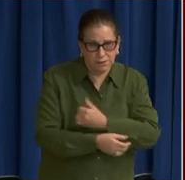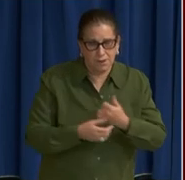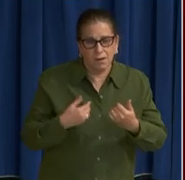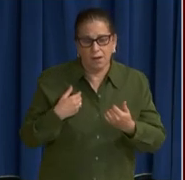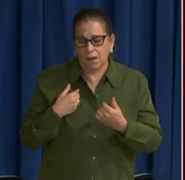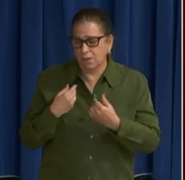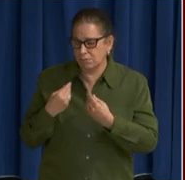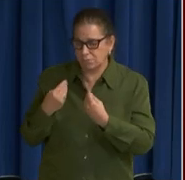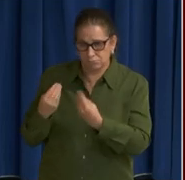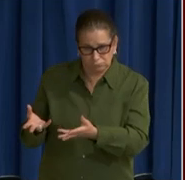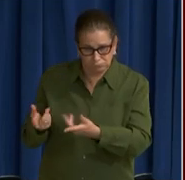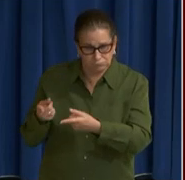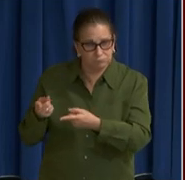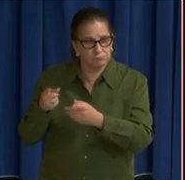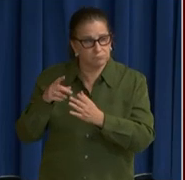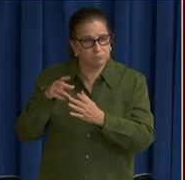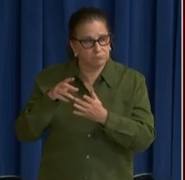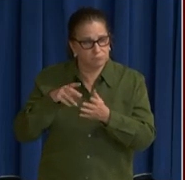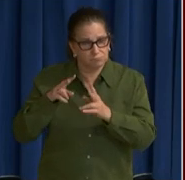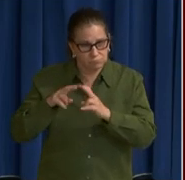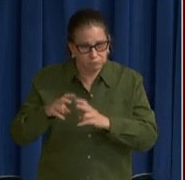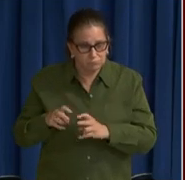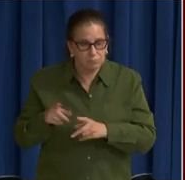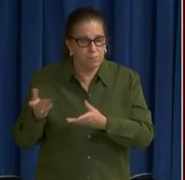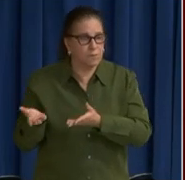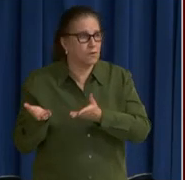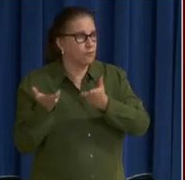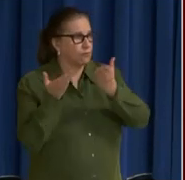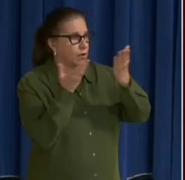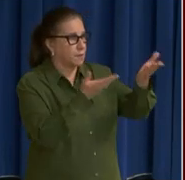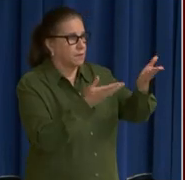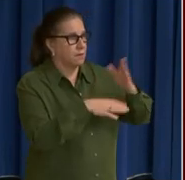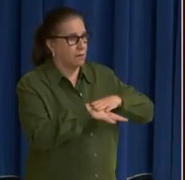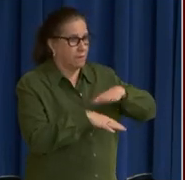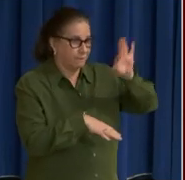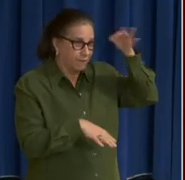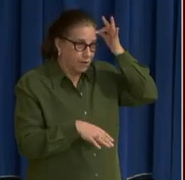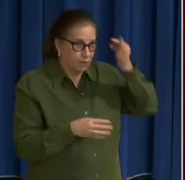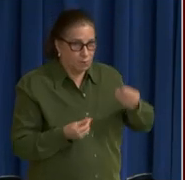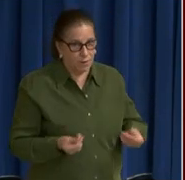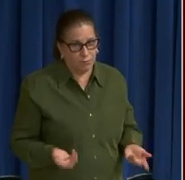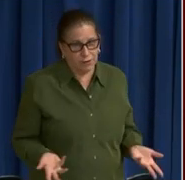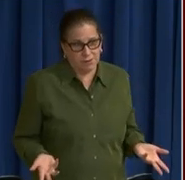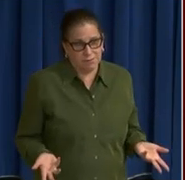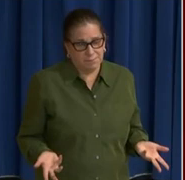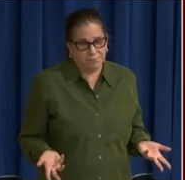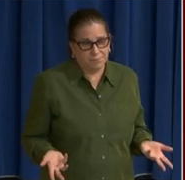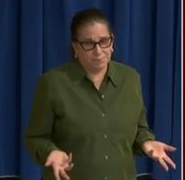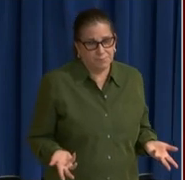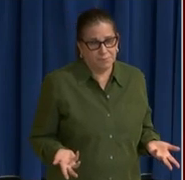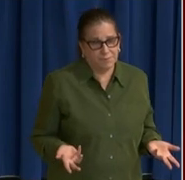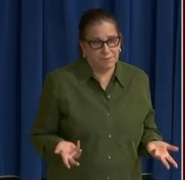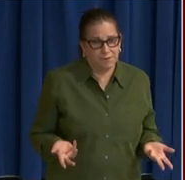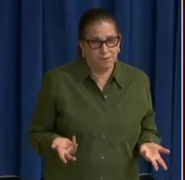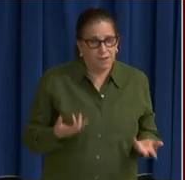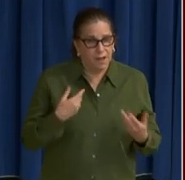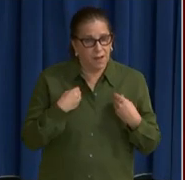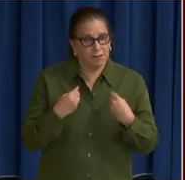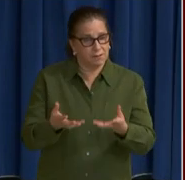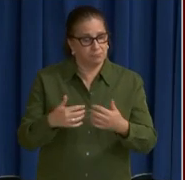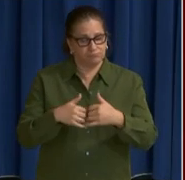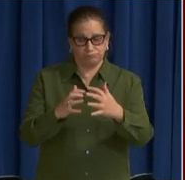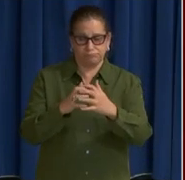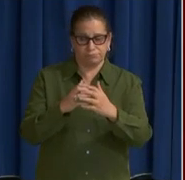Why was there a disconnect between you and the chair? Well, I empowered a working group, Mark, and